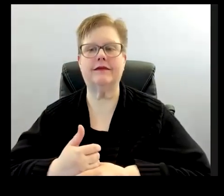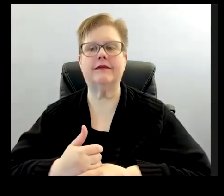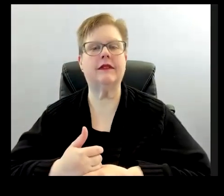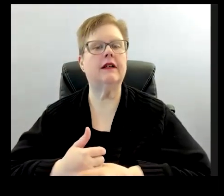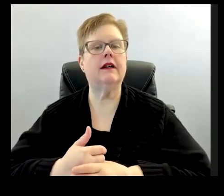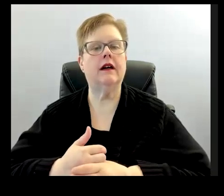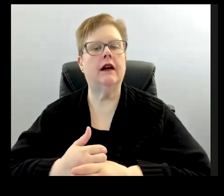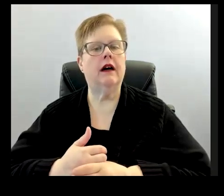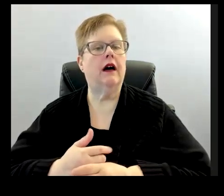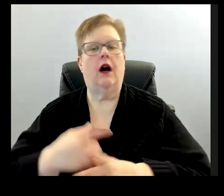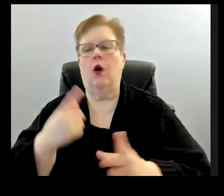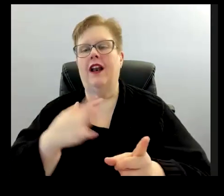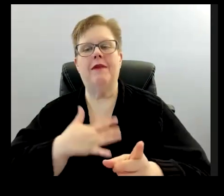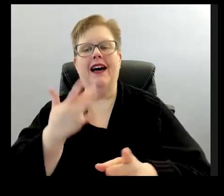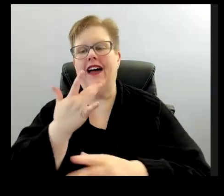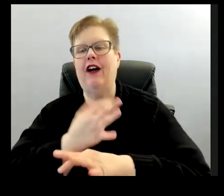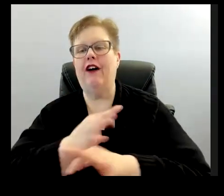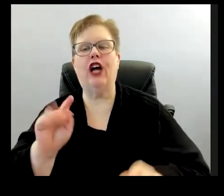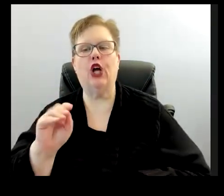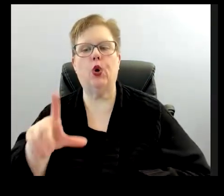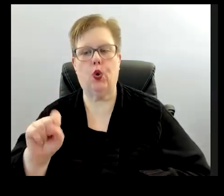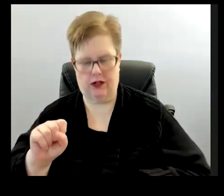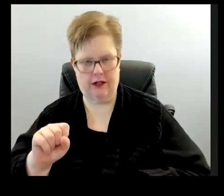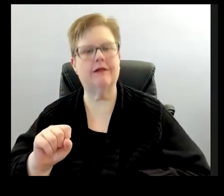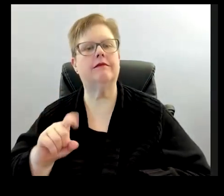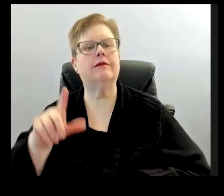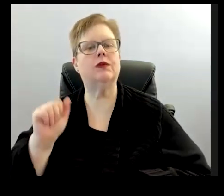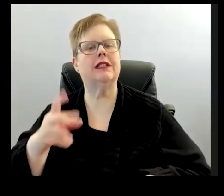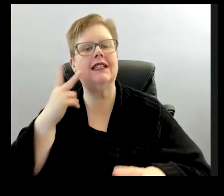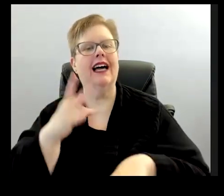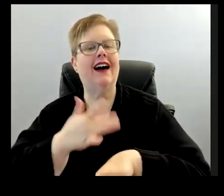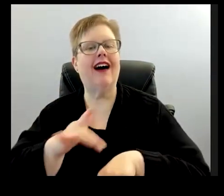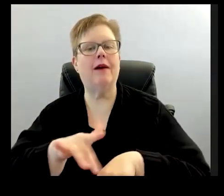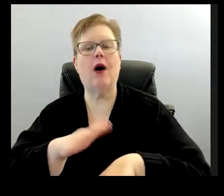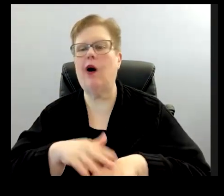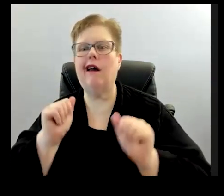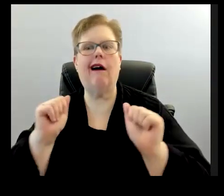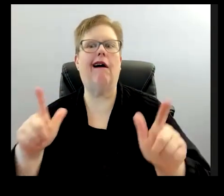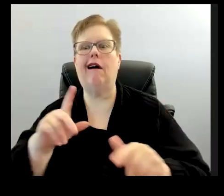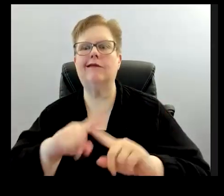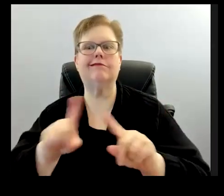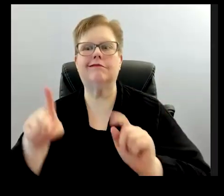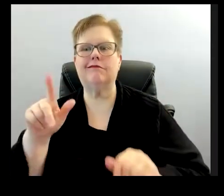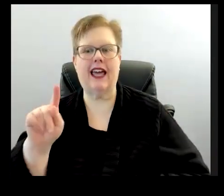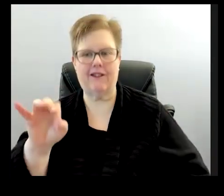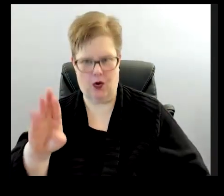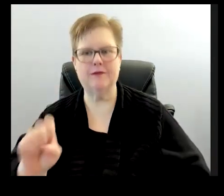this is one of my favorite free tools, and you can see it is available on all sorts of platforms.